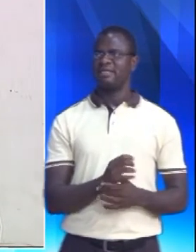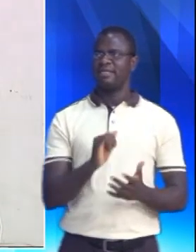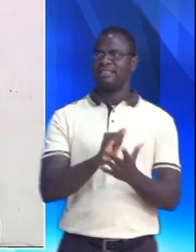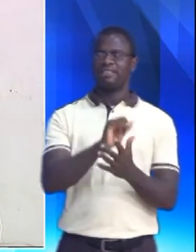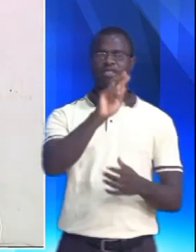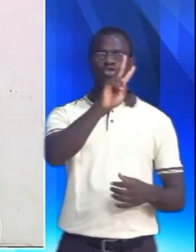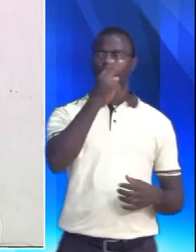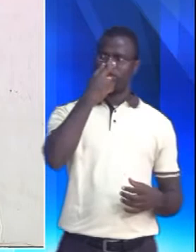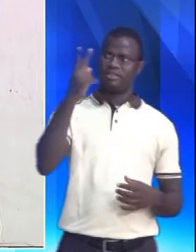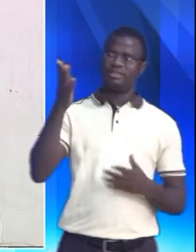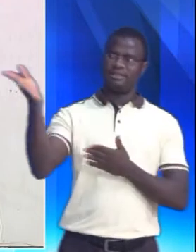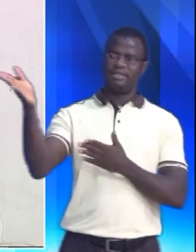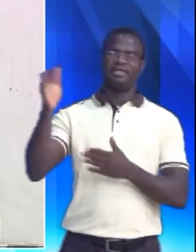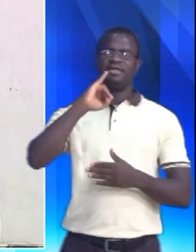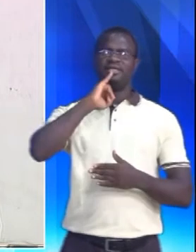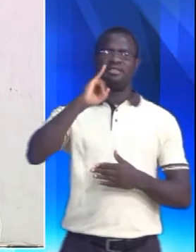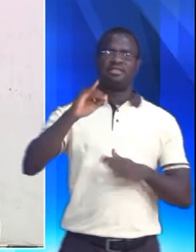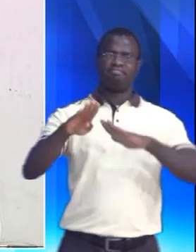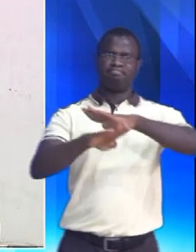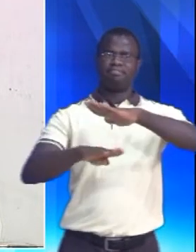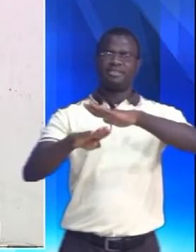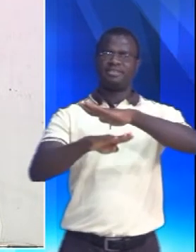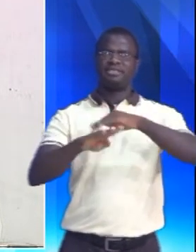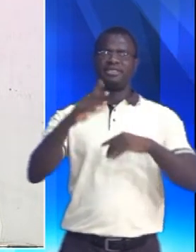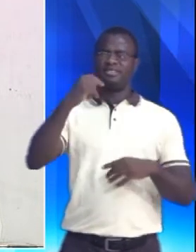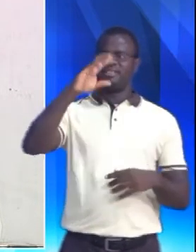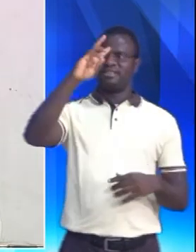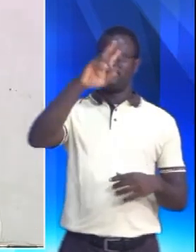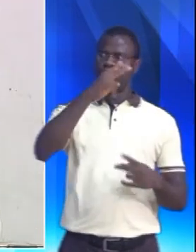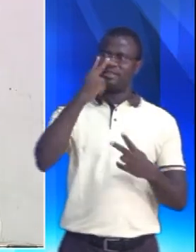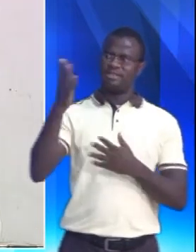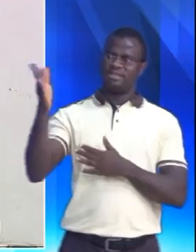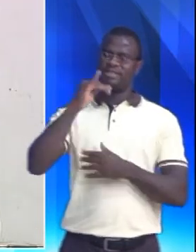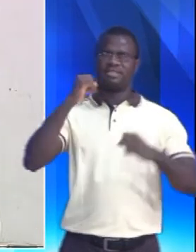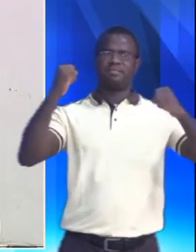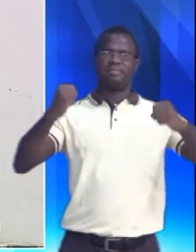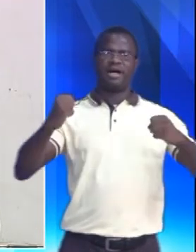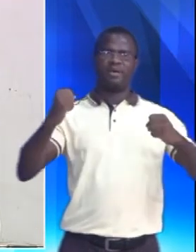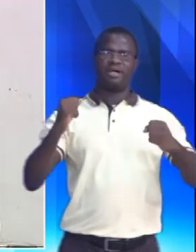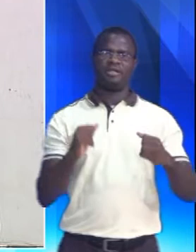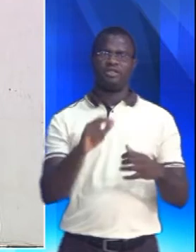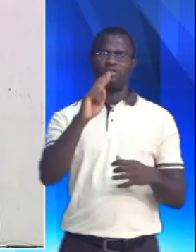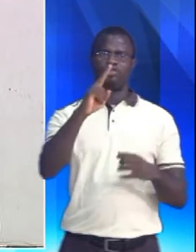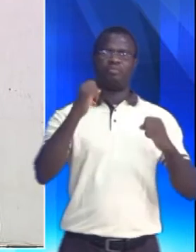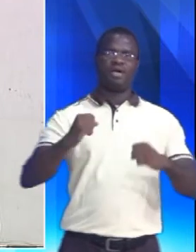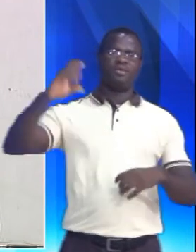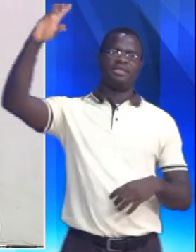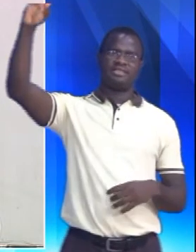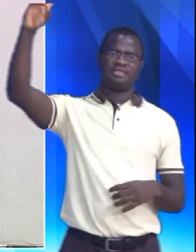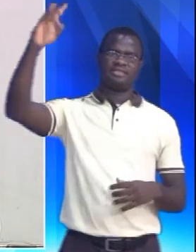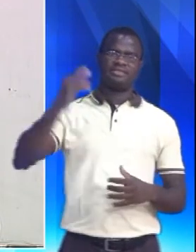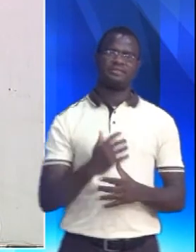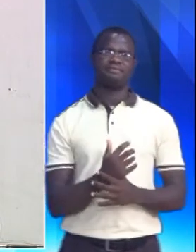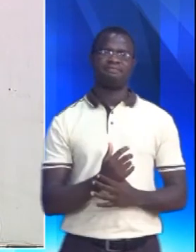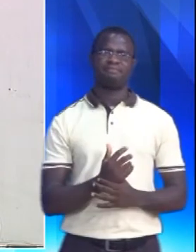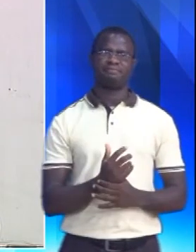This 6, which is the power, shows or tells us how many times this